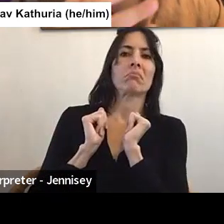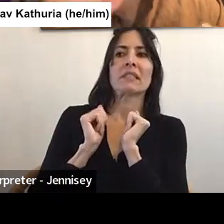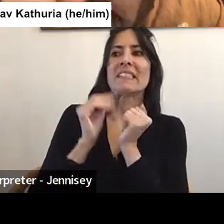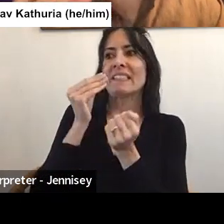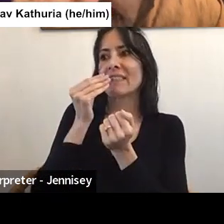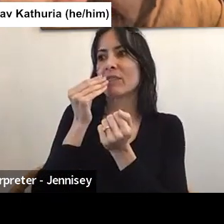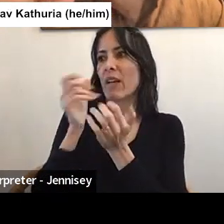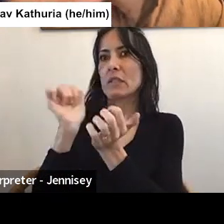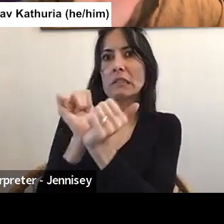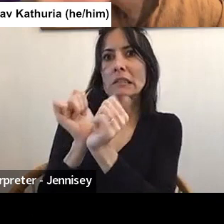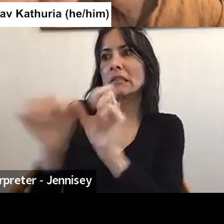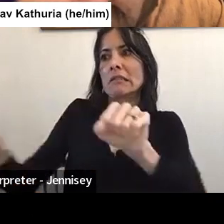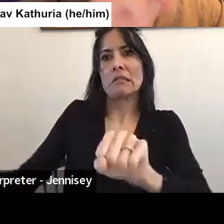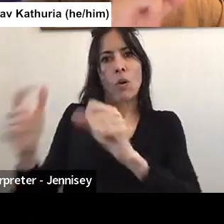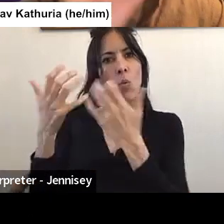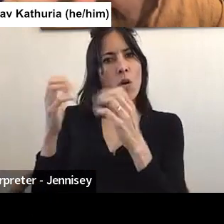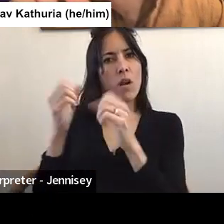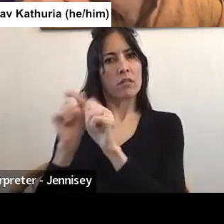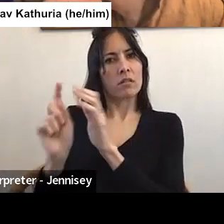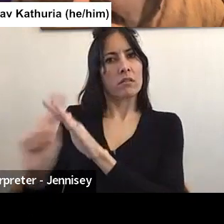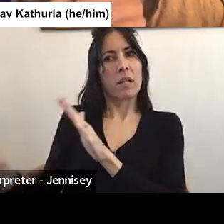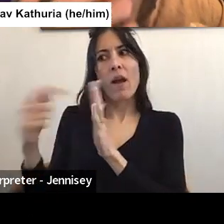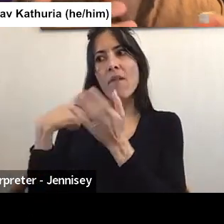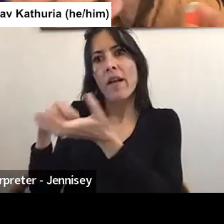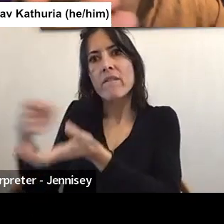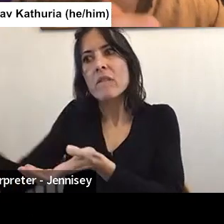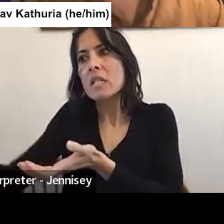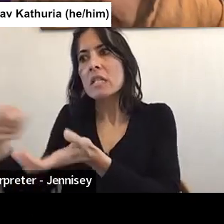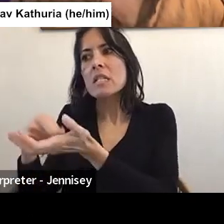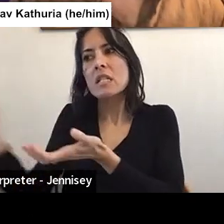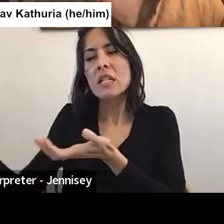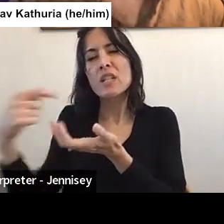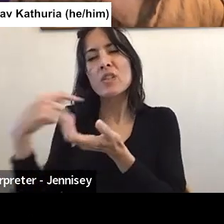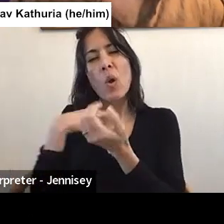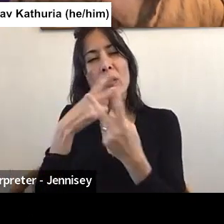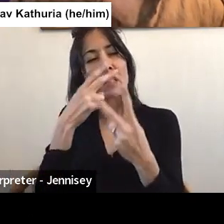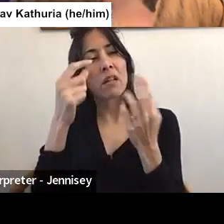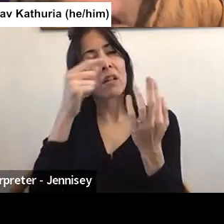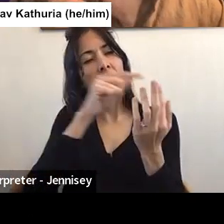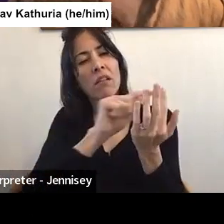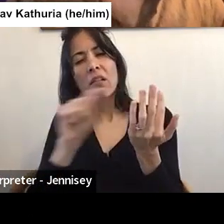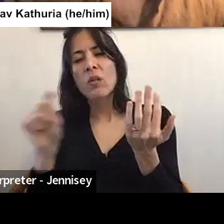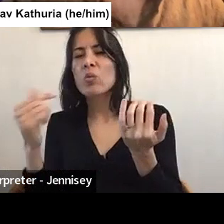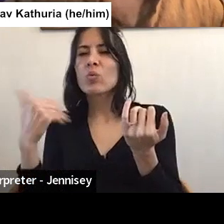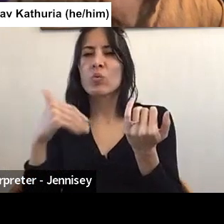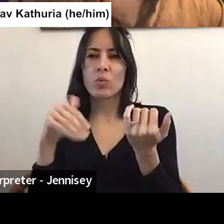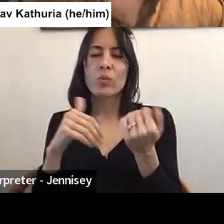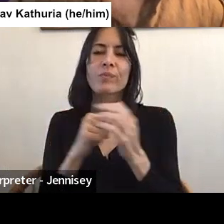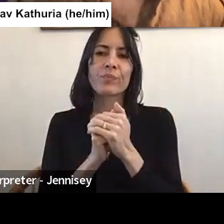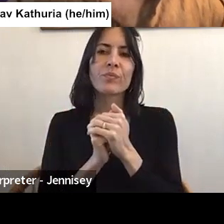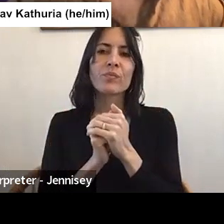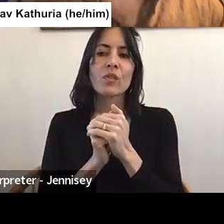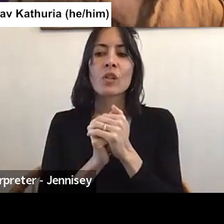just like dissecting the ways in which food forms this through line of all of these various forms of oppression on the inside. So we put out a zine